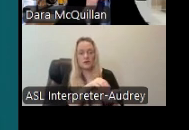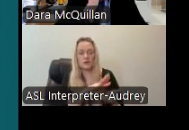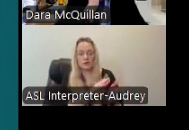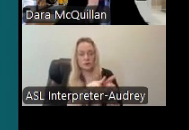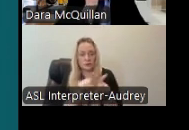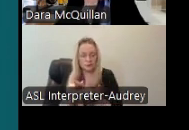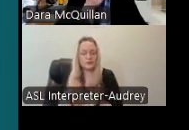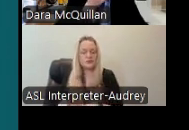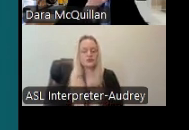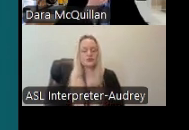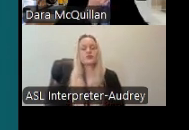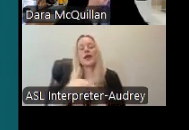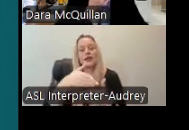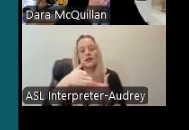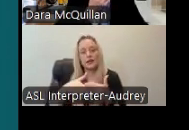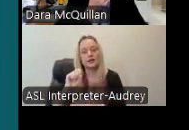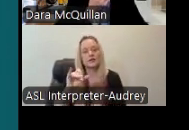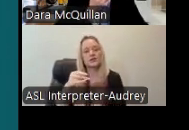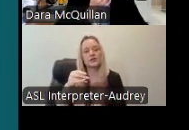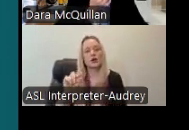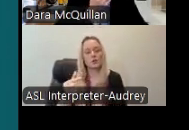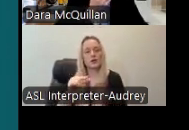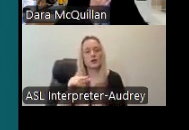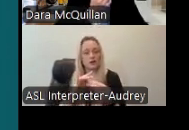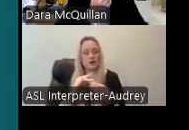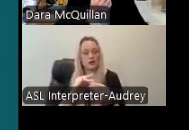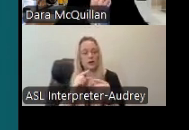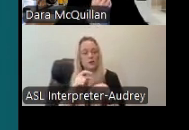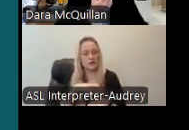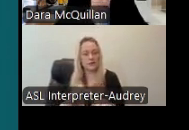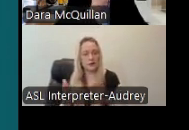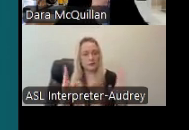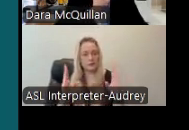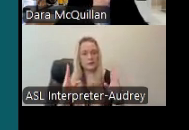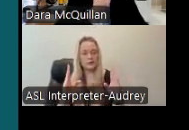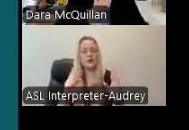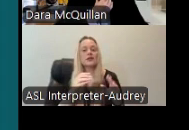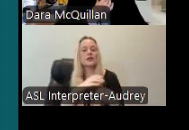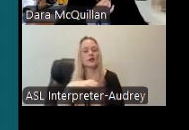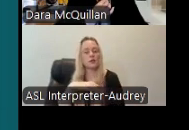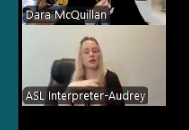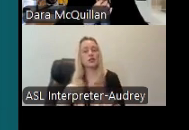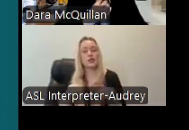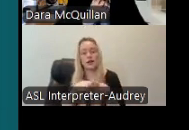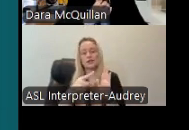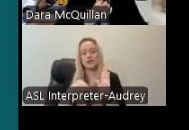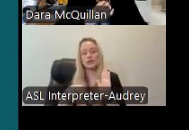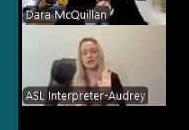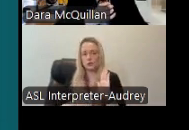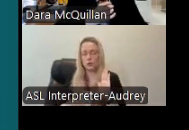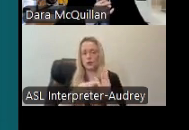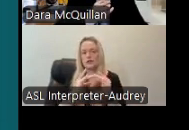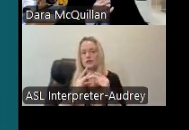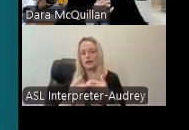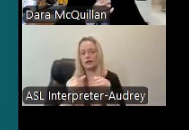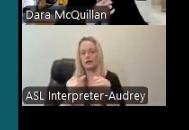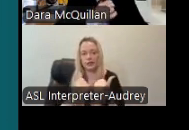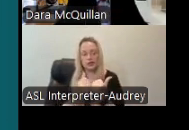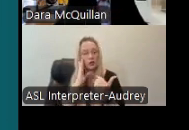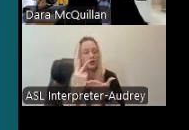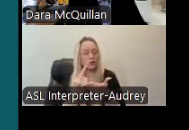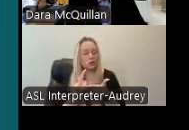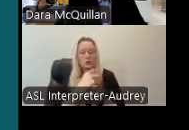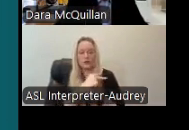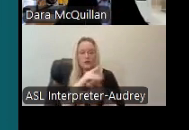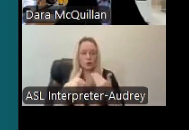At the end of the scoping comment period, the Commission, in its role as lead agency, will review all comments, those we hear